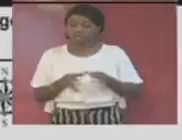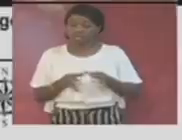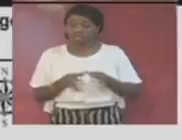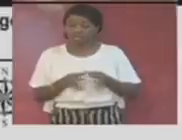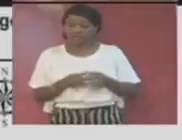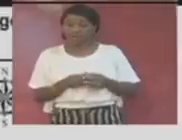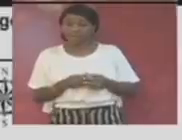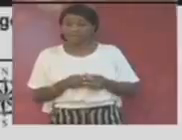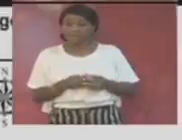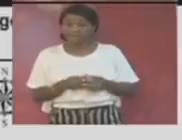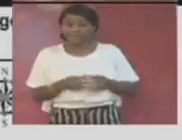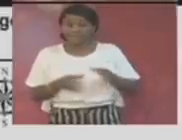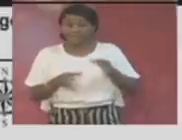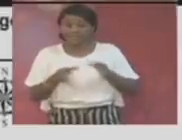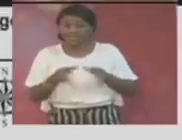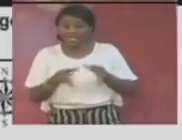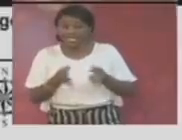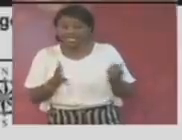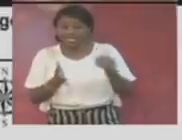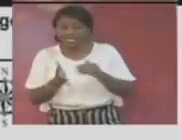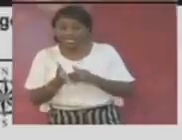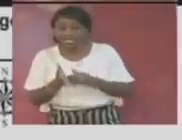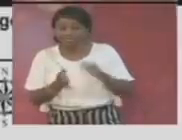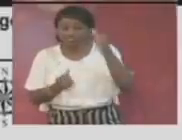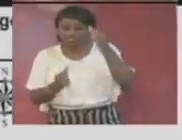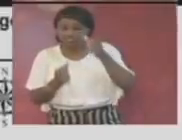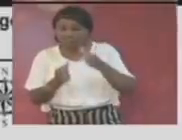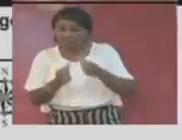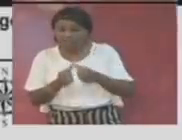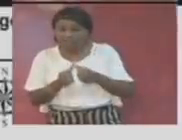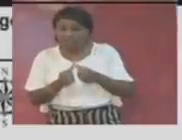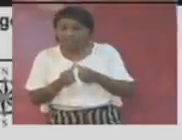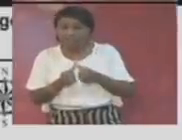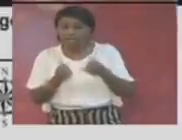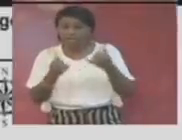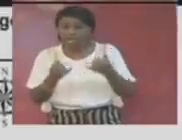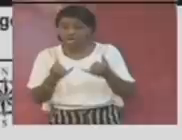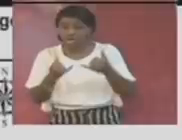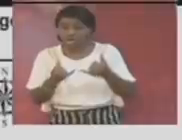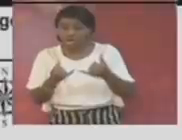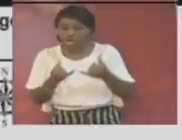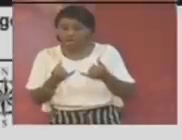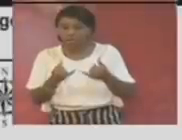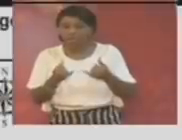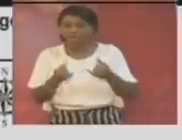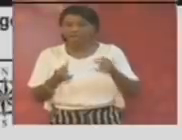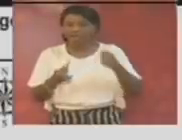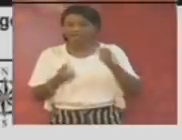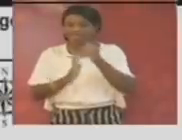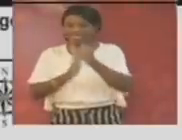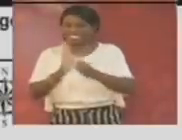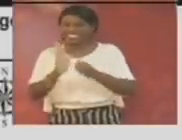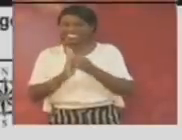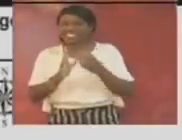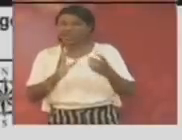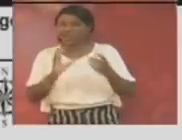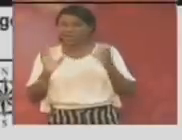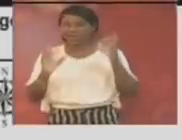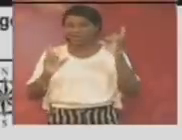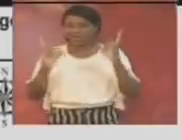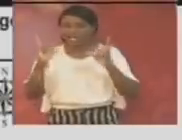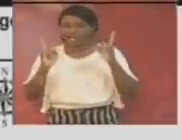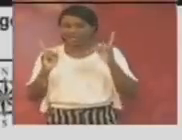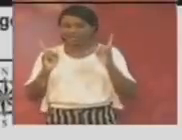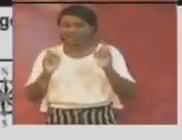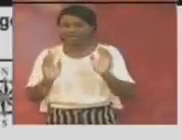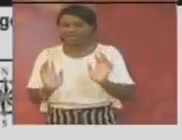they currently are. And again, just remembering that as we move into our other festive season in its absence, we don't want to have